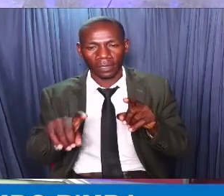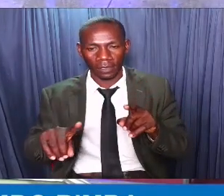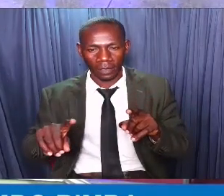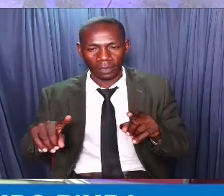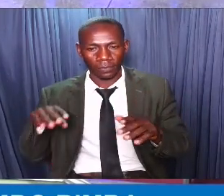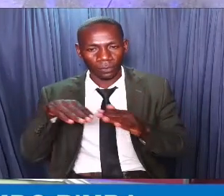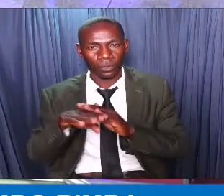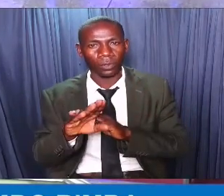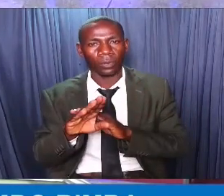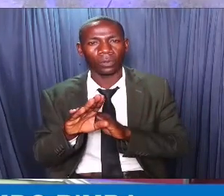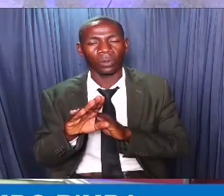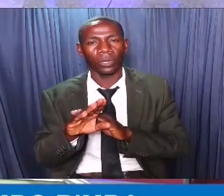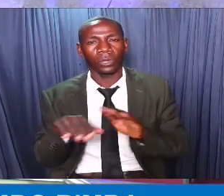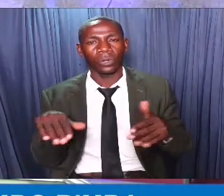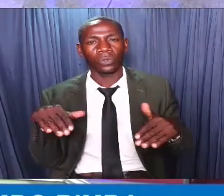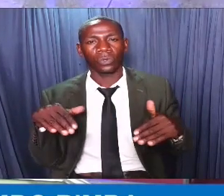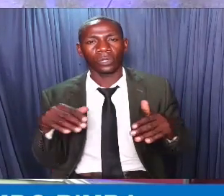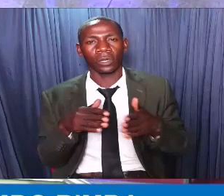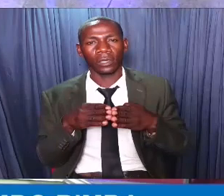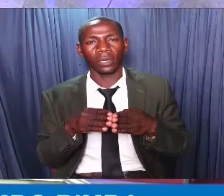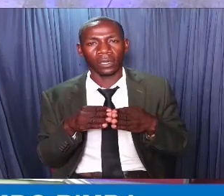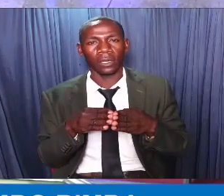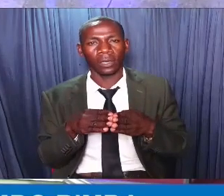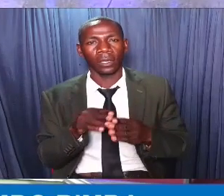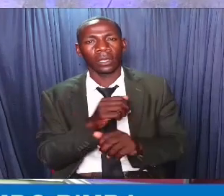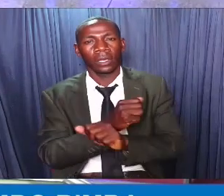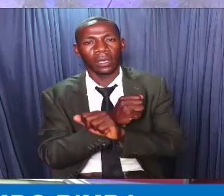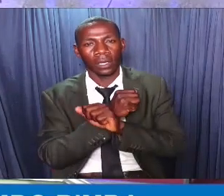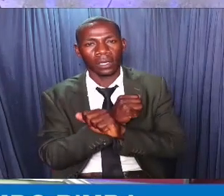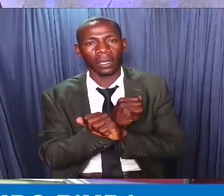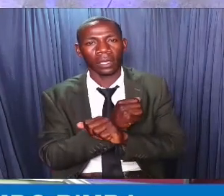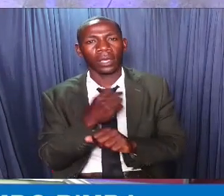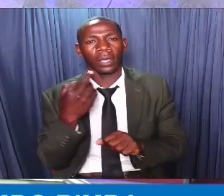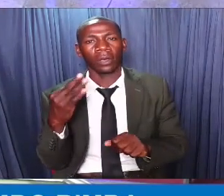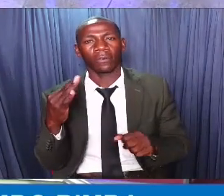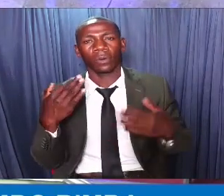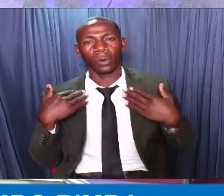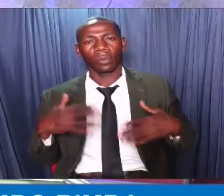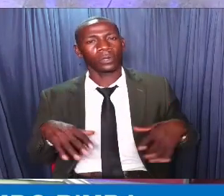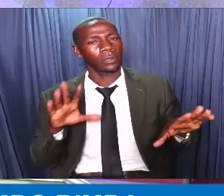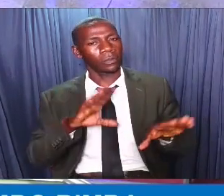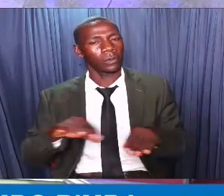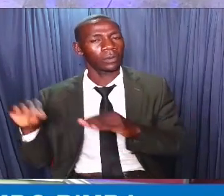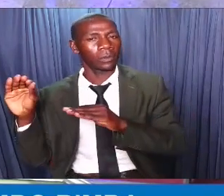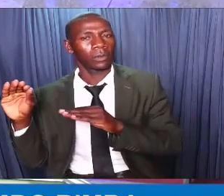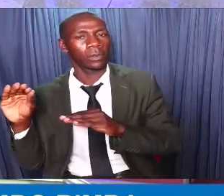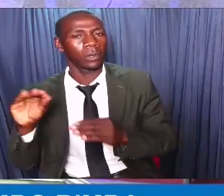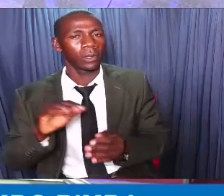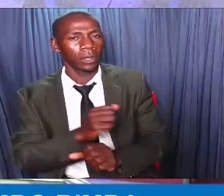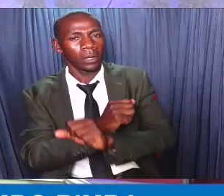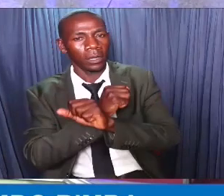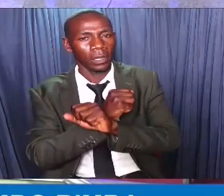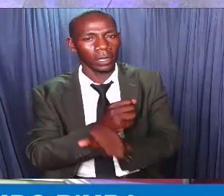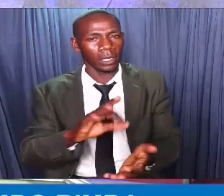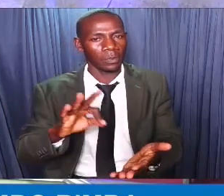down. Kama ukifanya zina, so when you commit adultery, ile kinga ya Mungu kwa damu yako inaondoka. The white blood says go away. Kinga ni roho wa